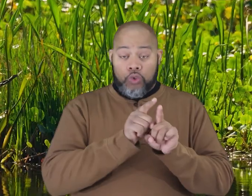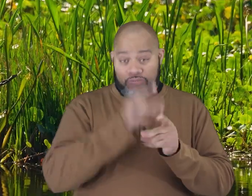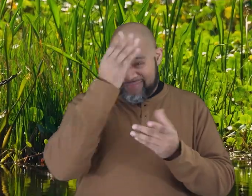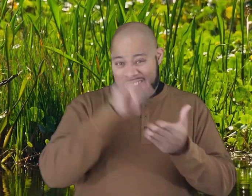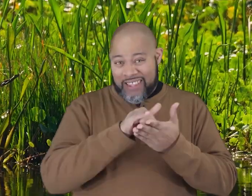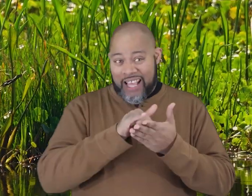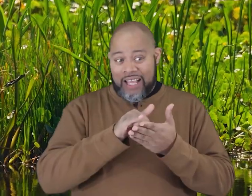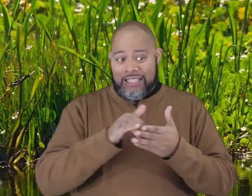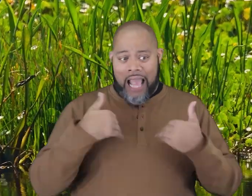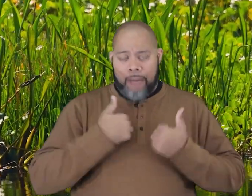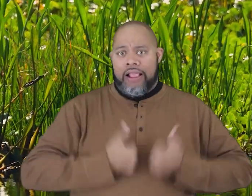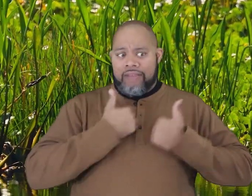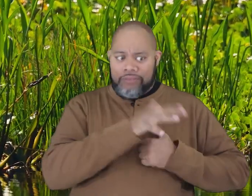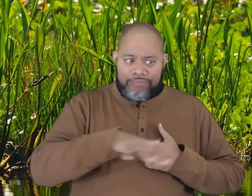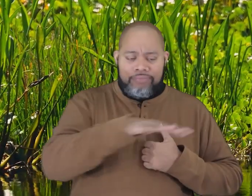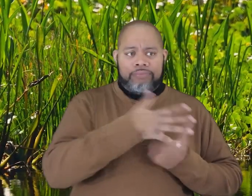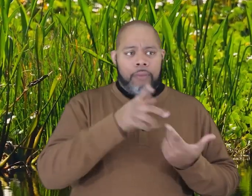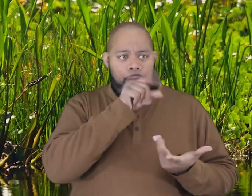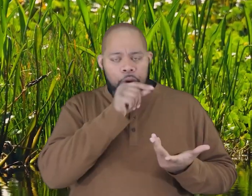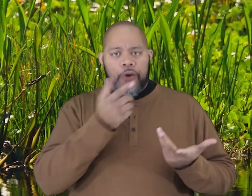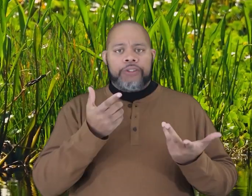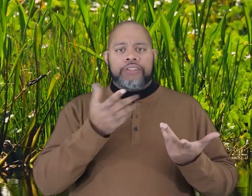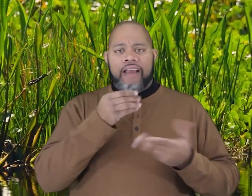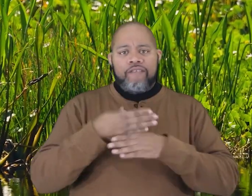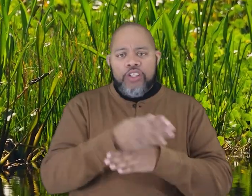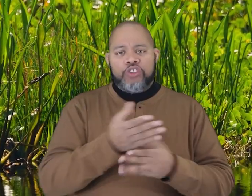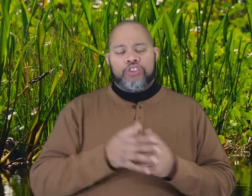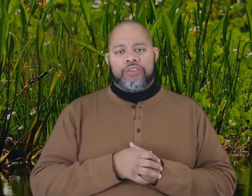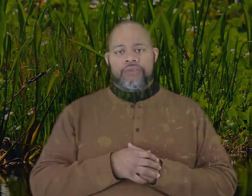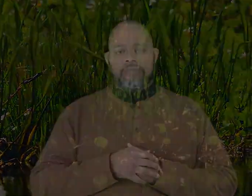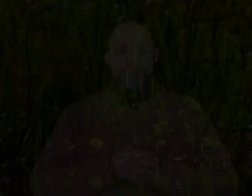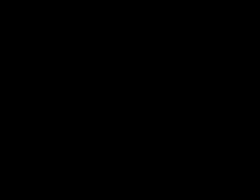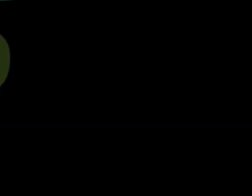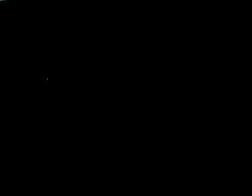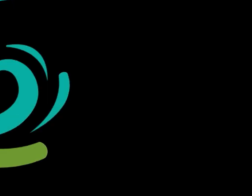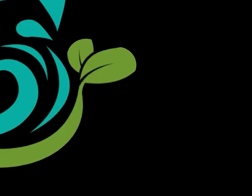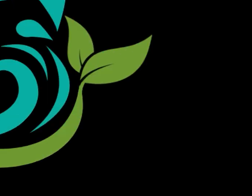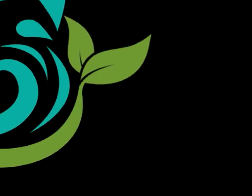mention the habitat that they provide for many birds and fish species.